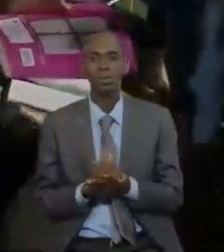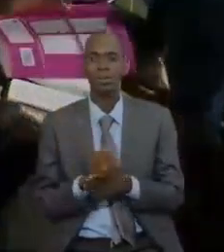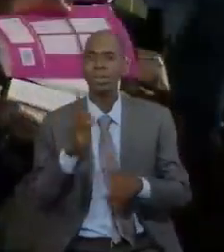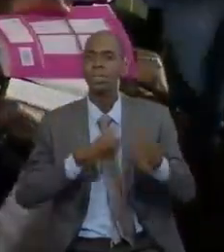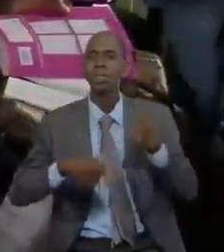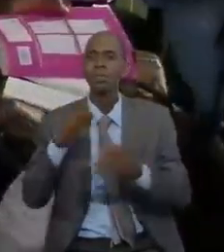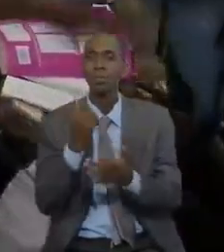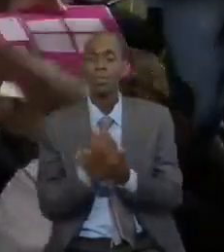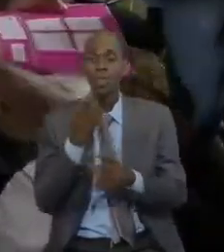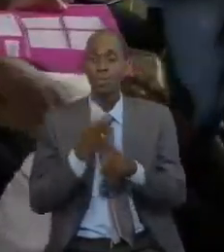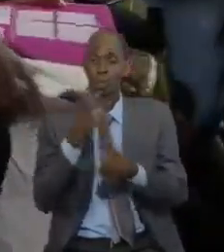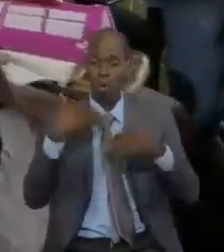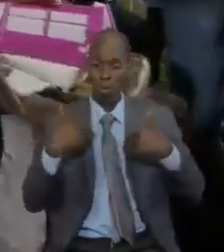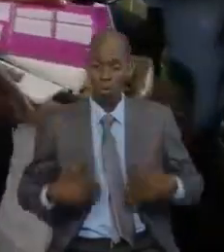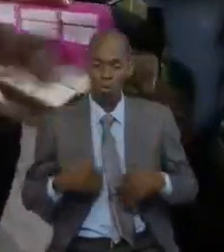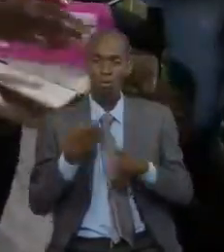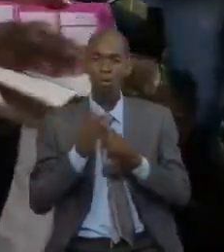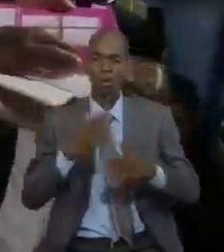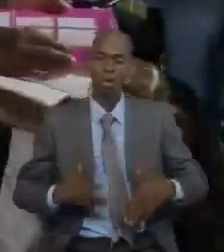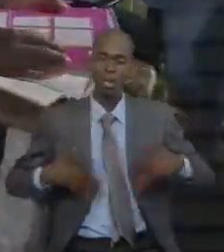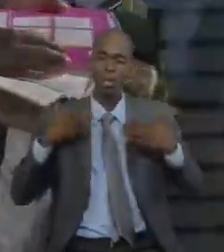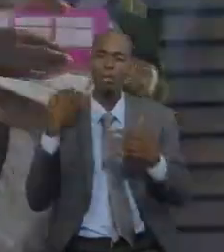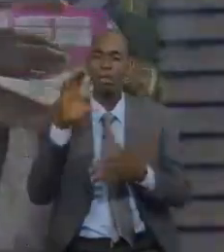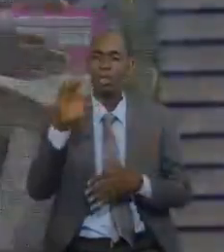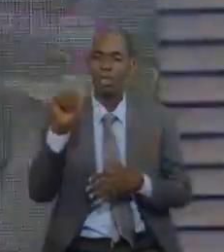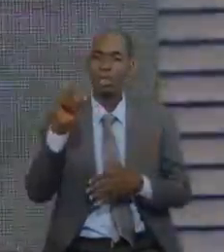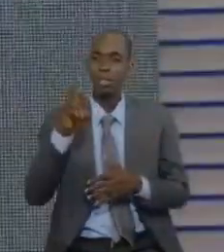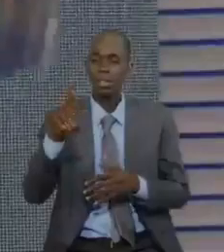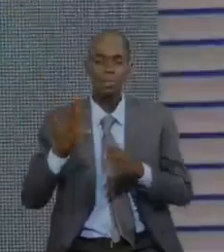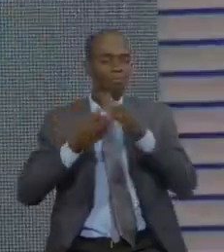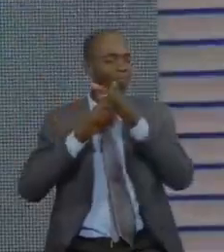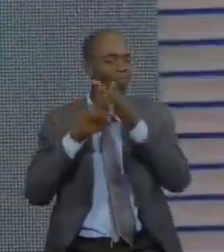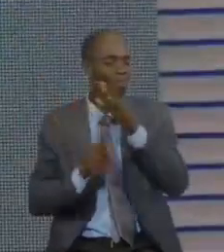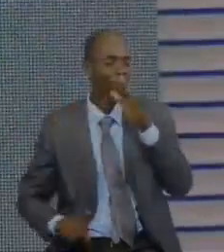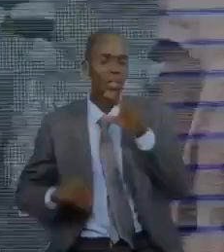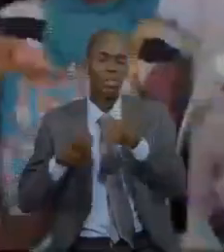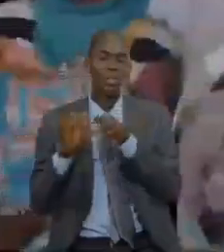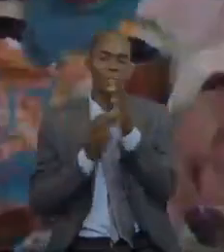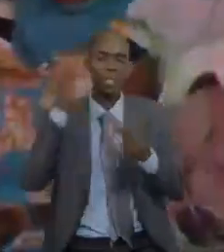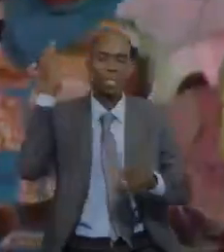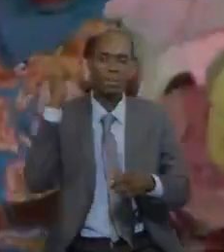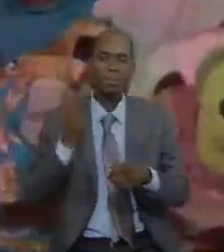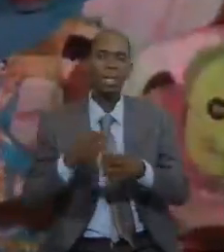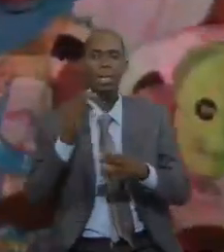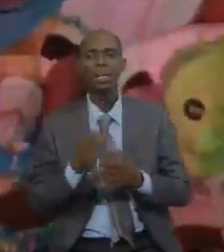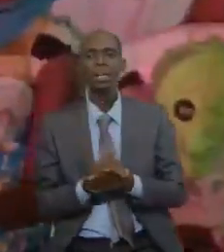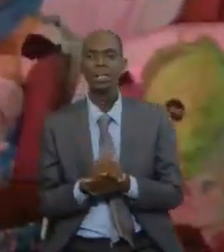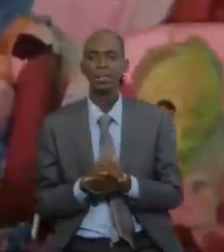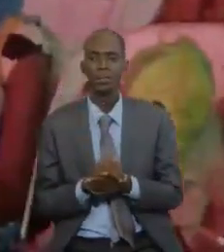from your body and from your life. Cancer, vanish away in Jesus' name.